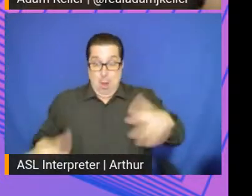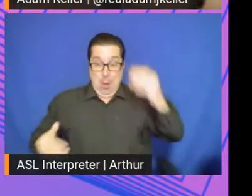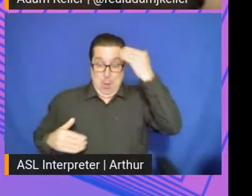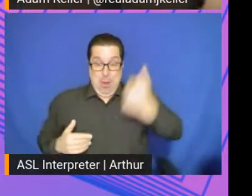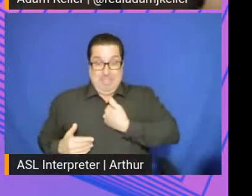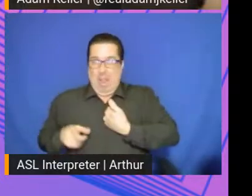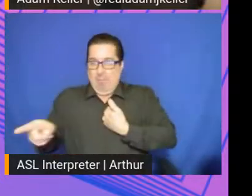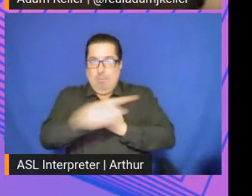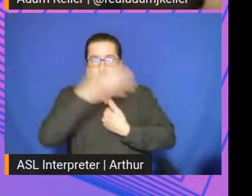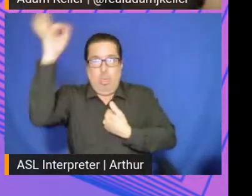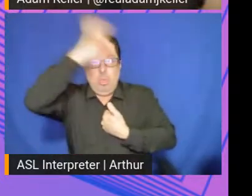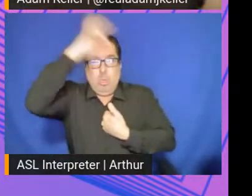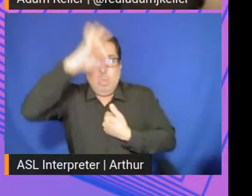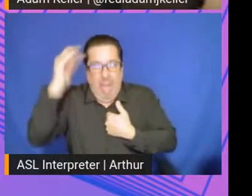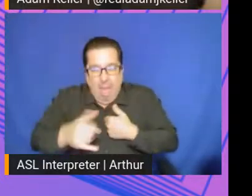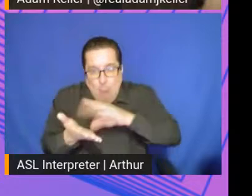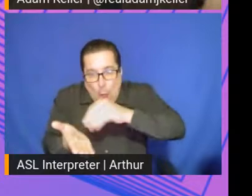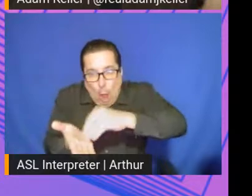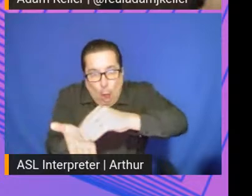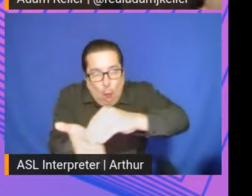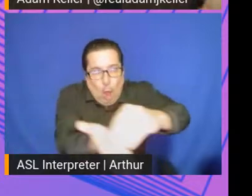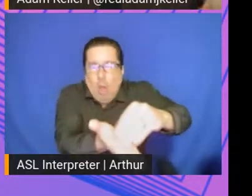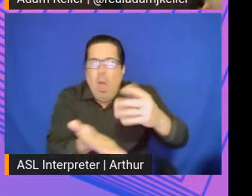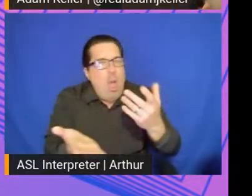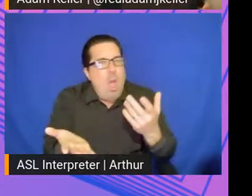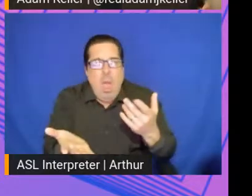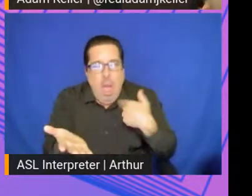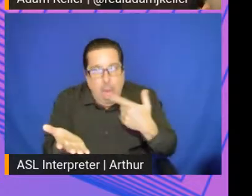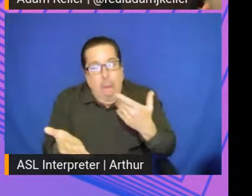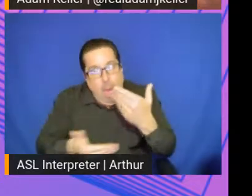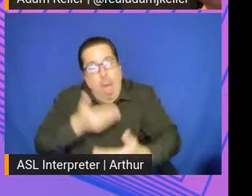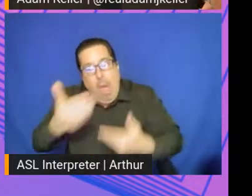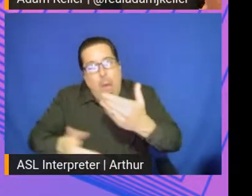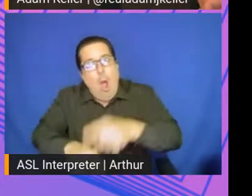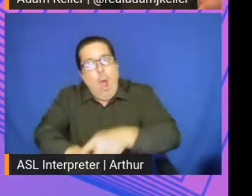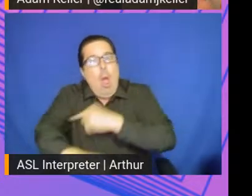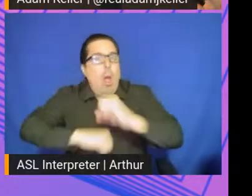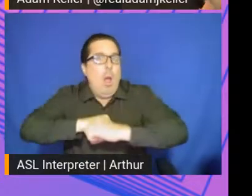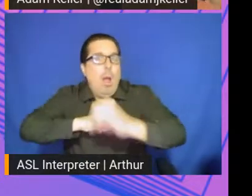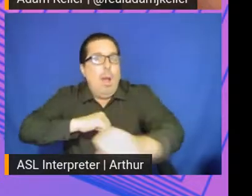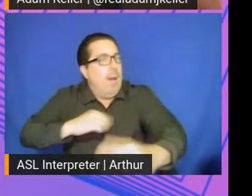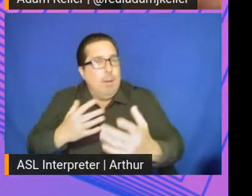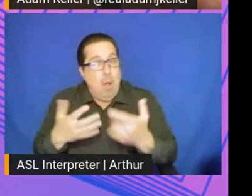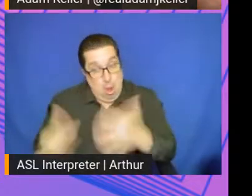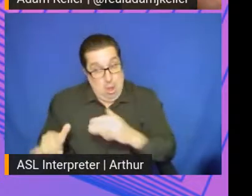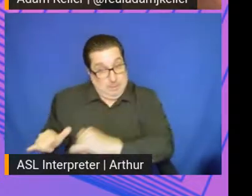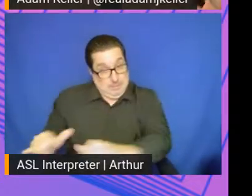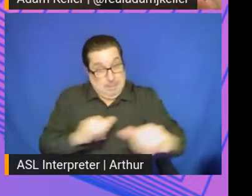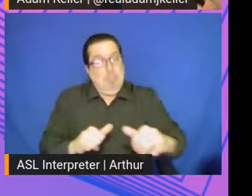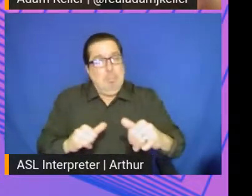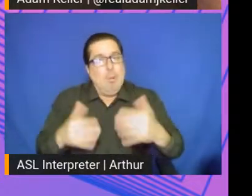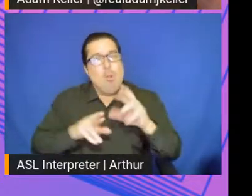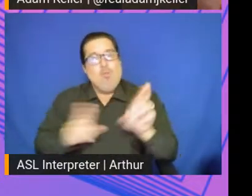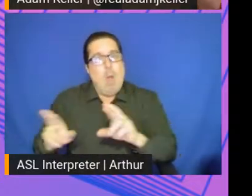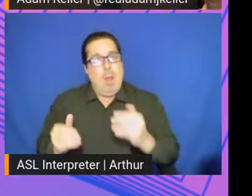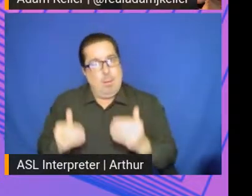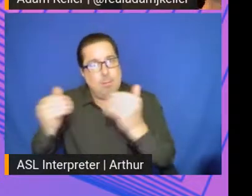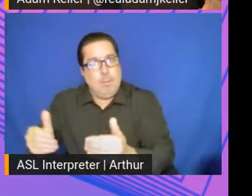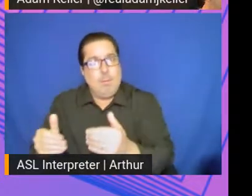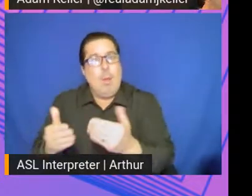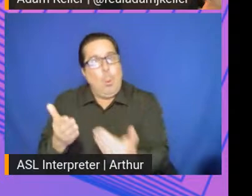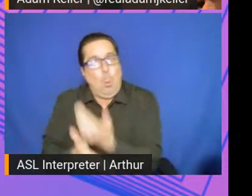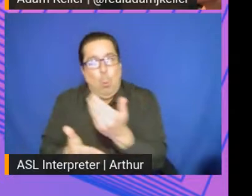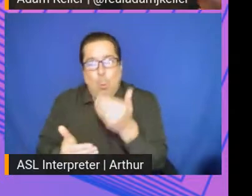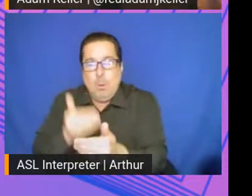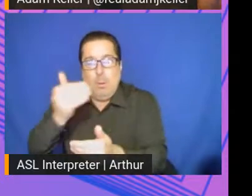then by that time you're ready to move to something else. How hands-on do you want to be? So this really comes down to kind of like